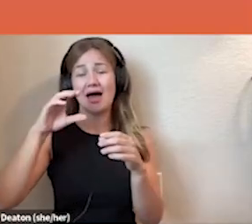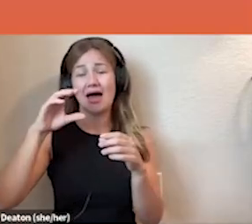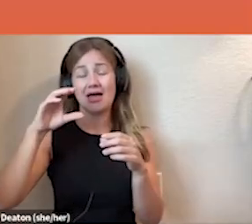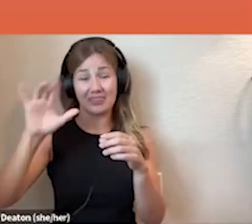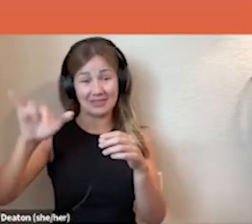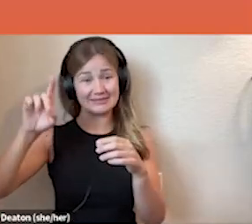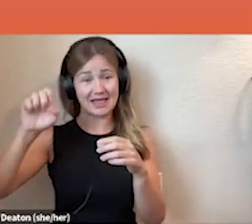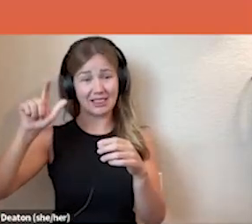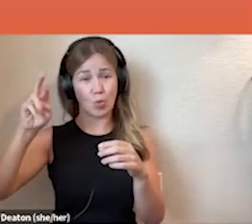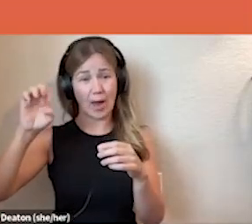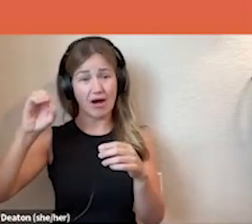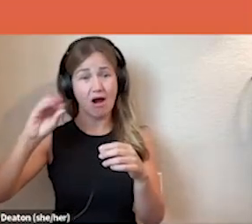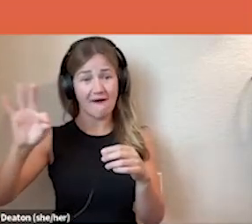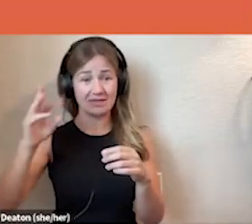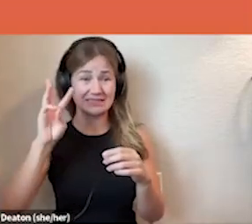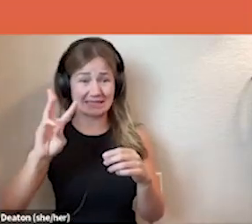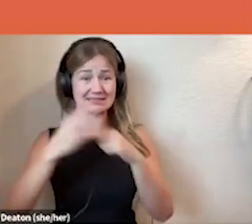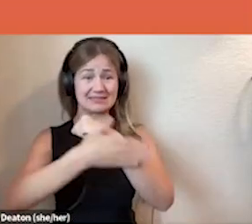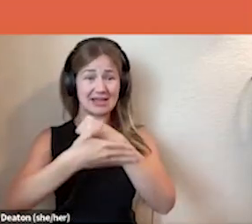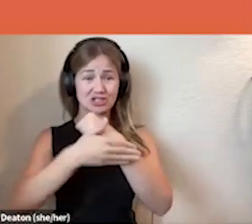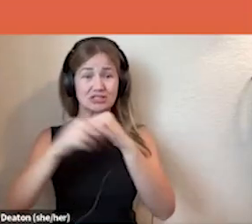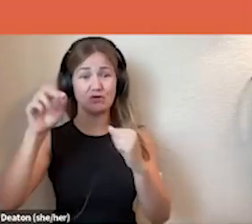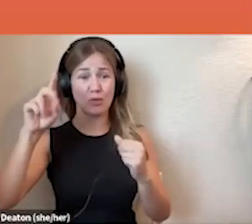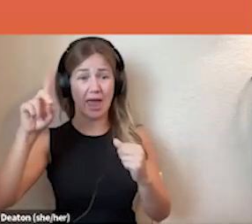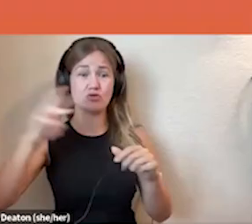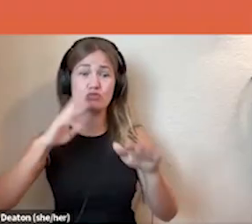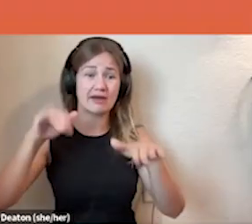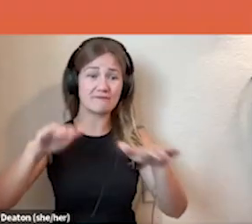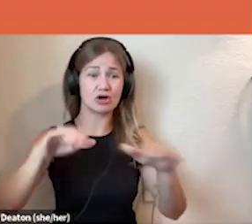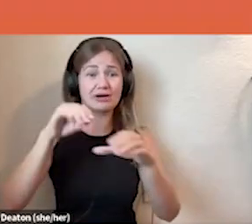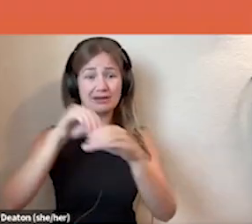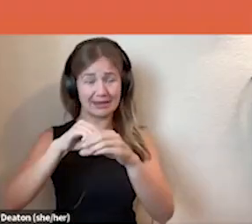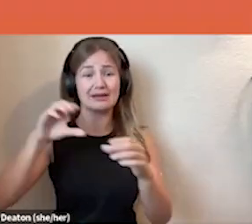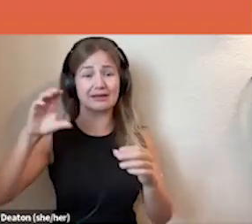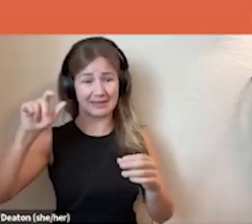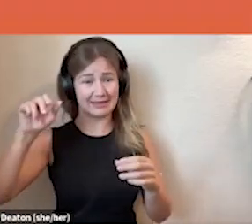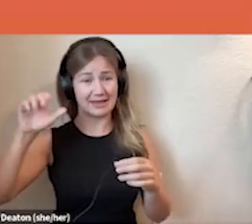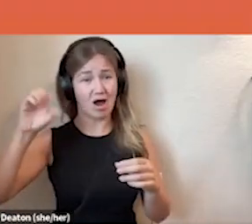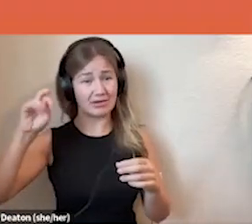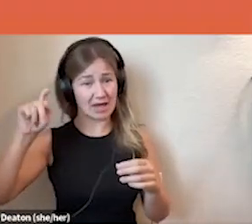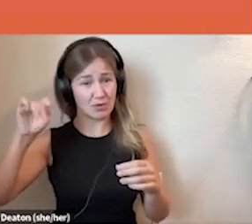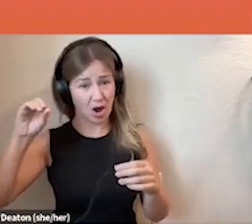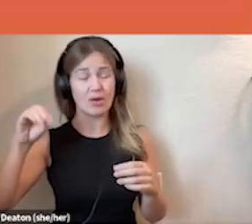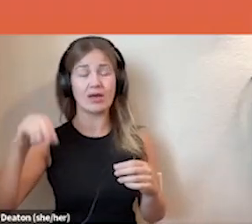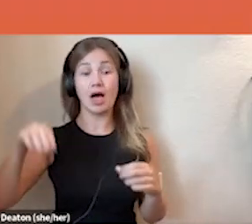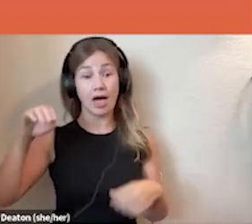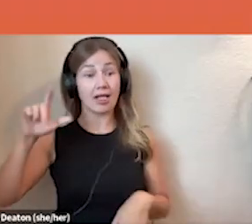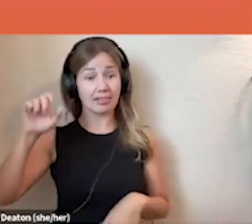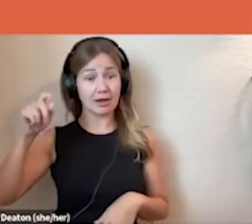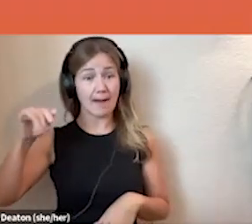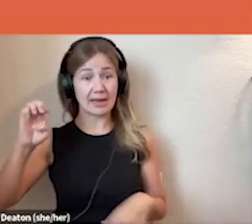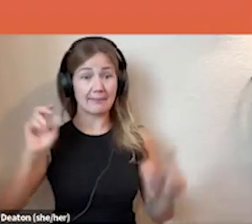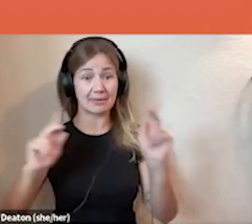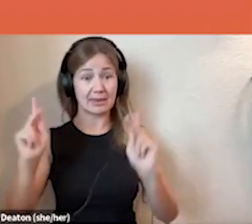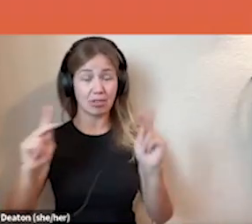the Delaware of Six Nations of the Grand River in Oswegan, Ontario. The Lenape people are the original inhabitants of